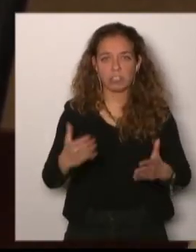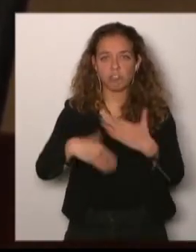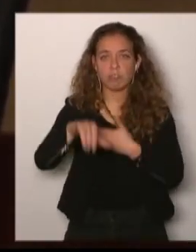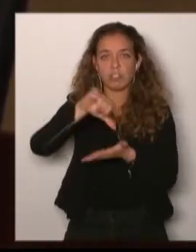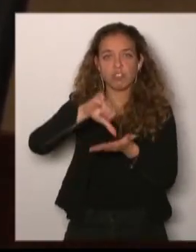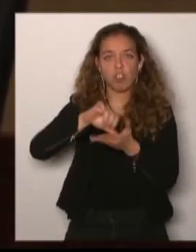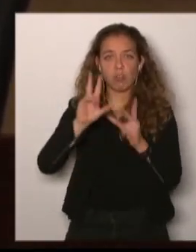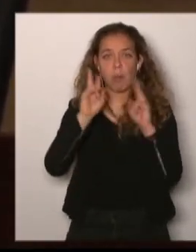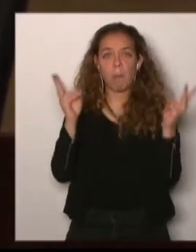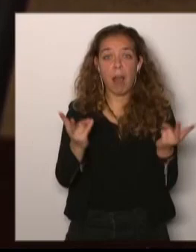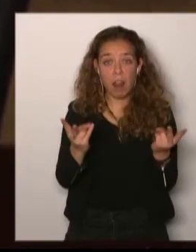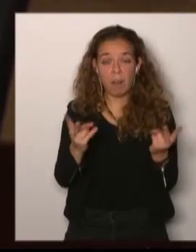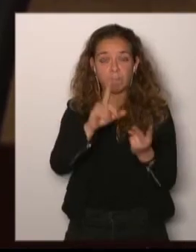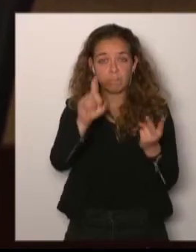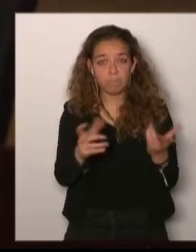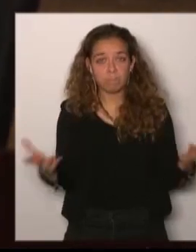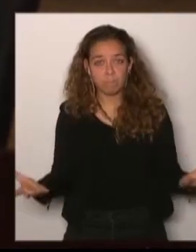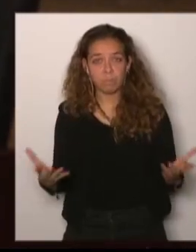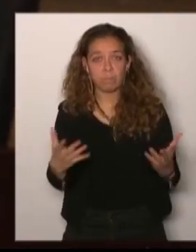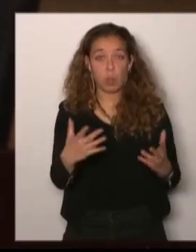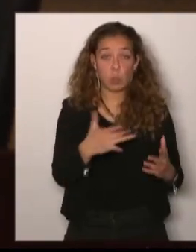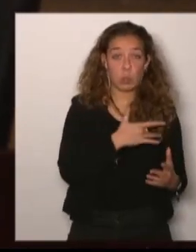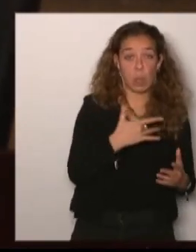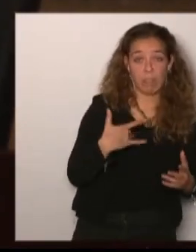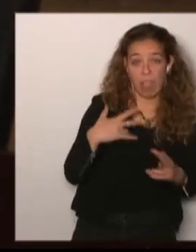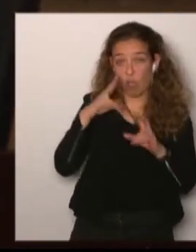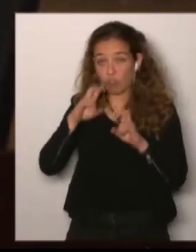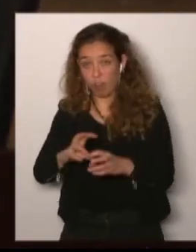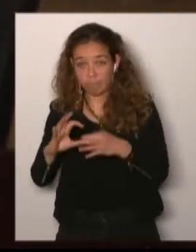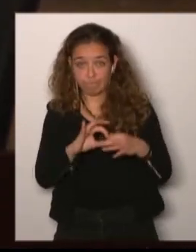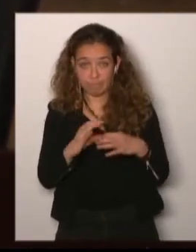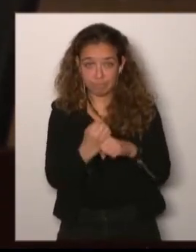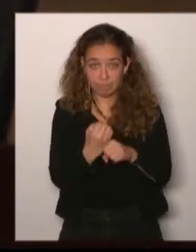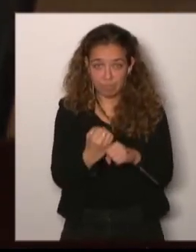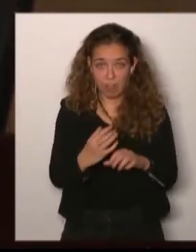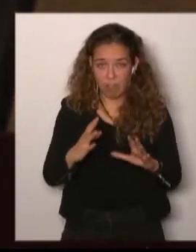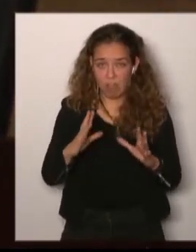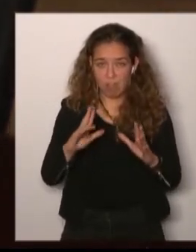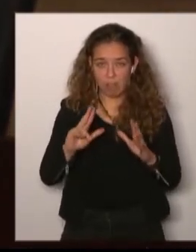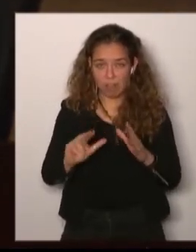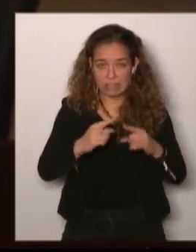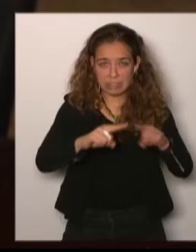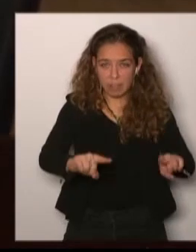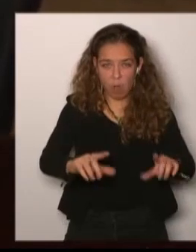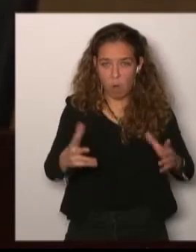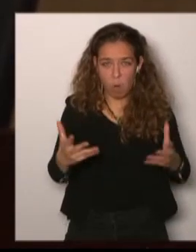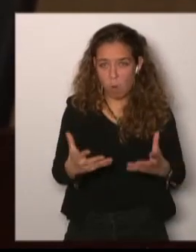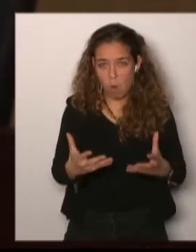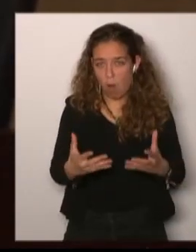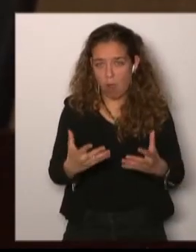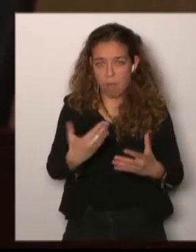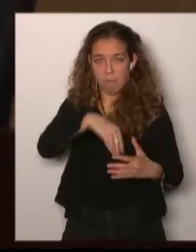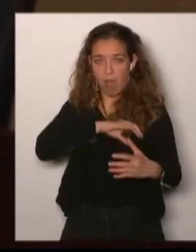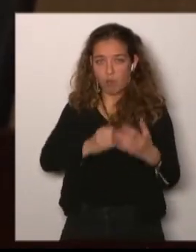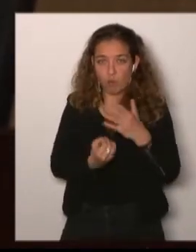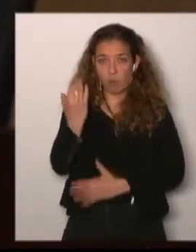working together? What's going to be different with this new dynamic of the plan and the mission together? How